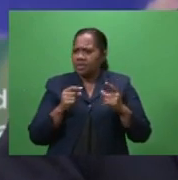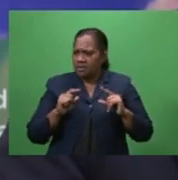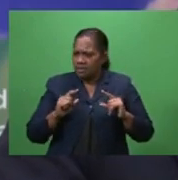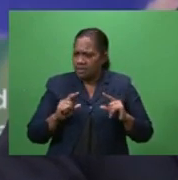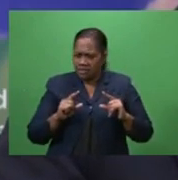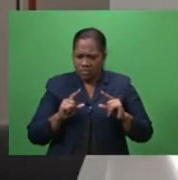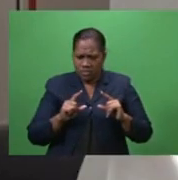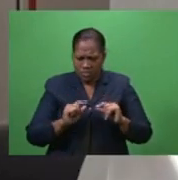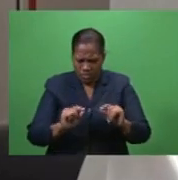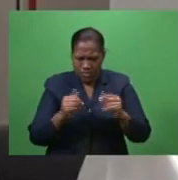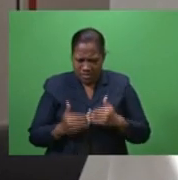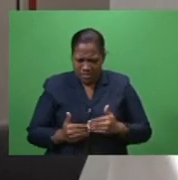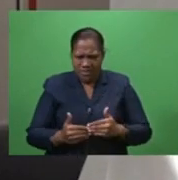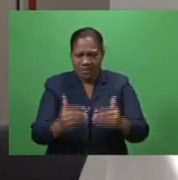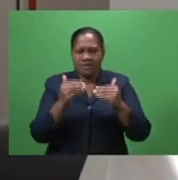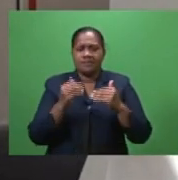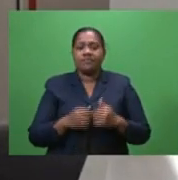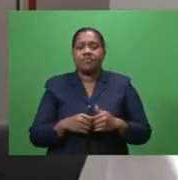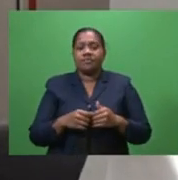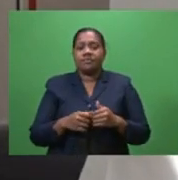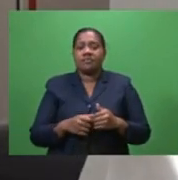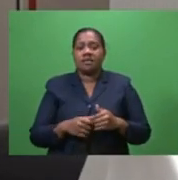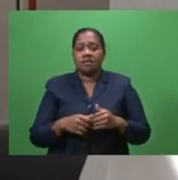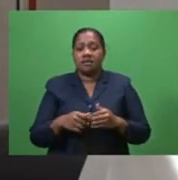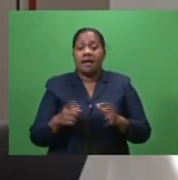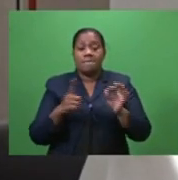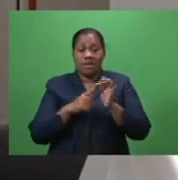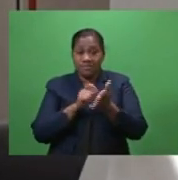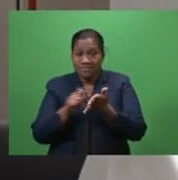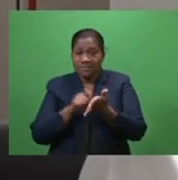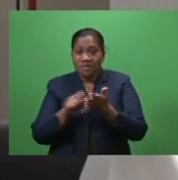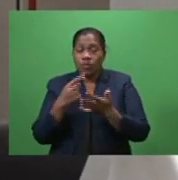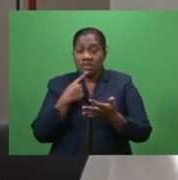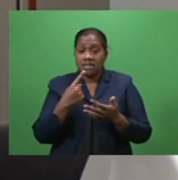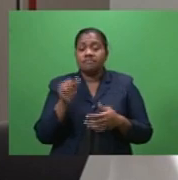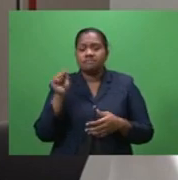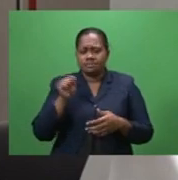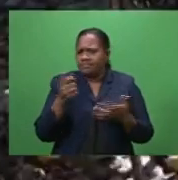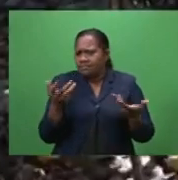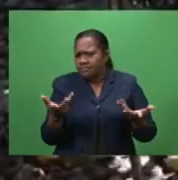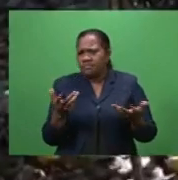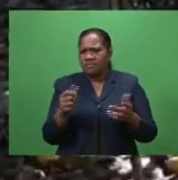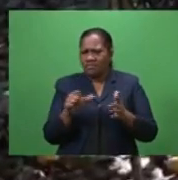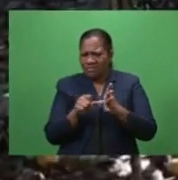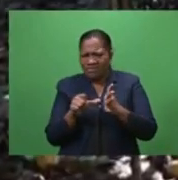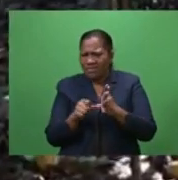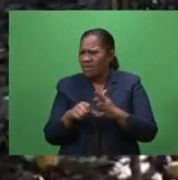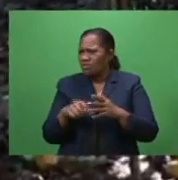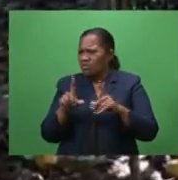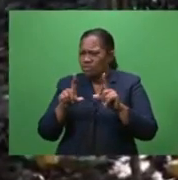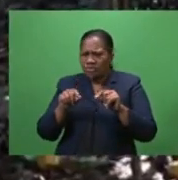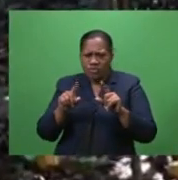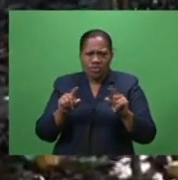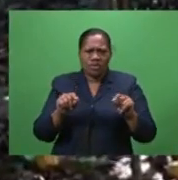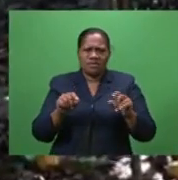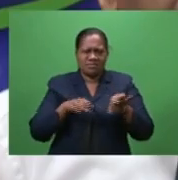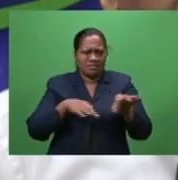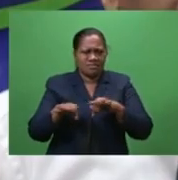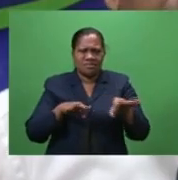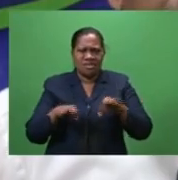biodiversity. Ministry Permanent Secretary Joshua Wycliffe says it's crucial to map out plans to preserve